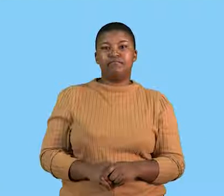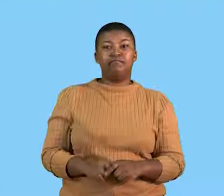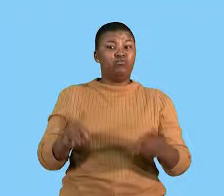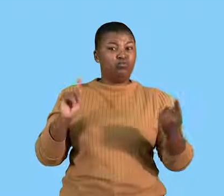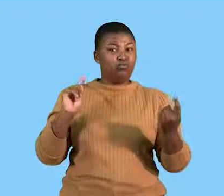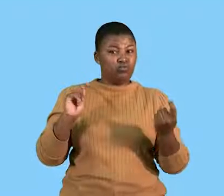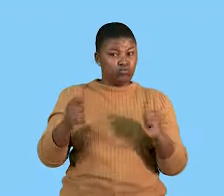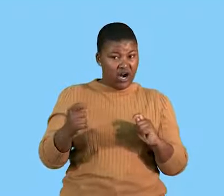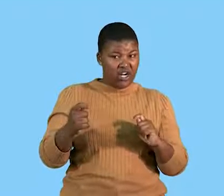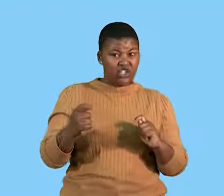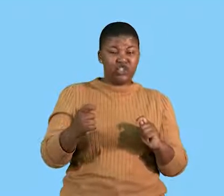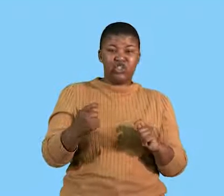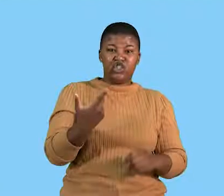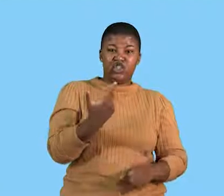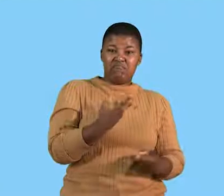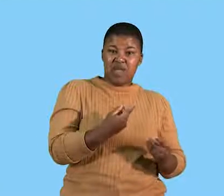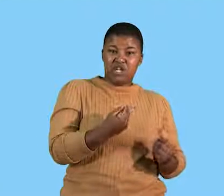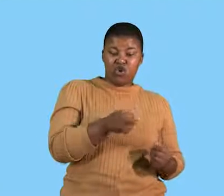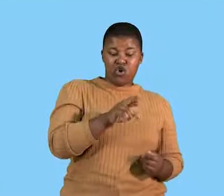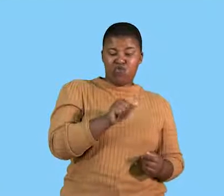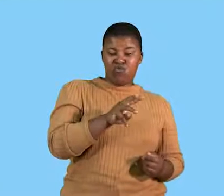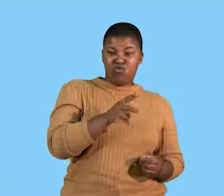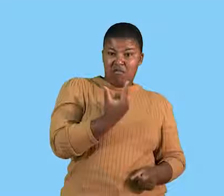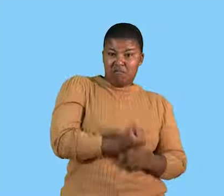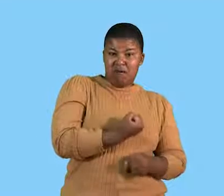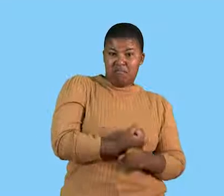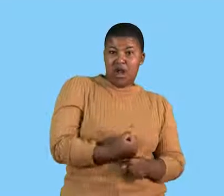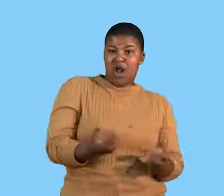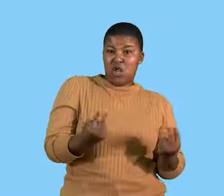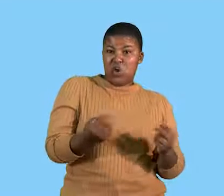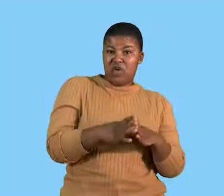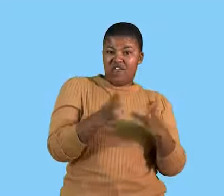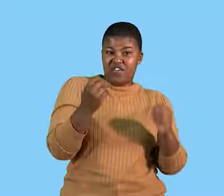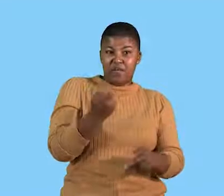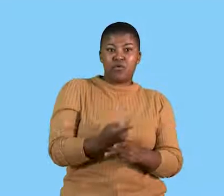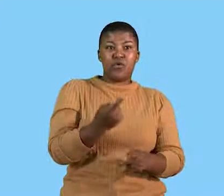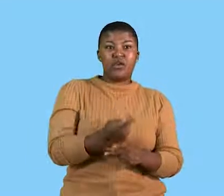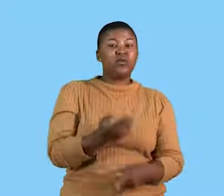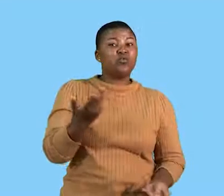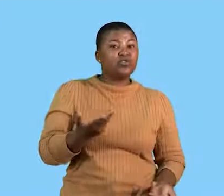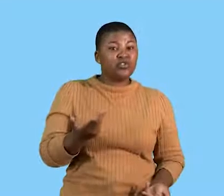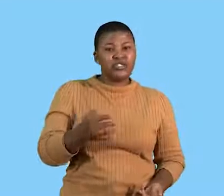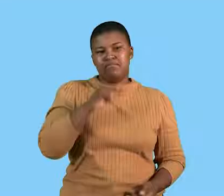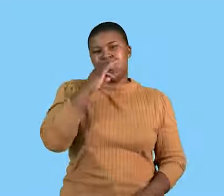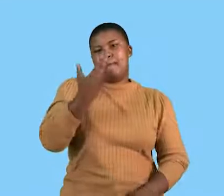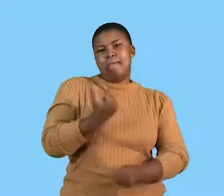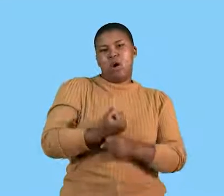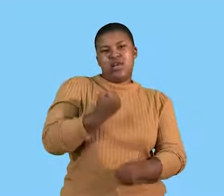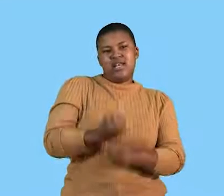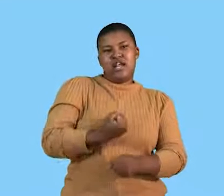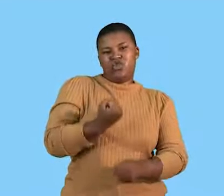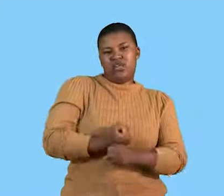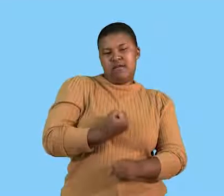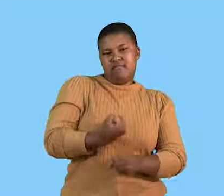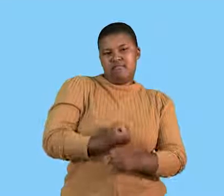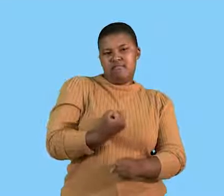it transforms the raw material into a finished product, and that is, of course,